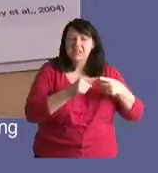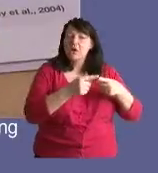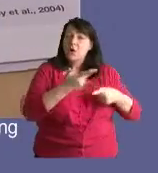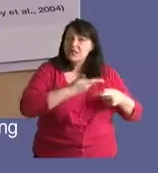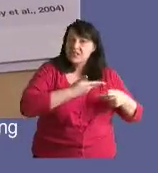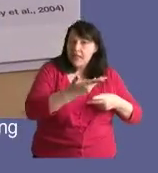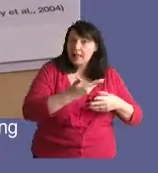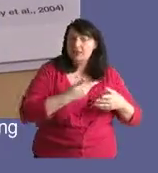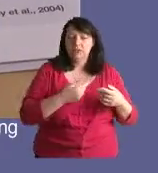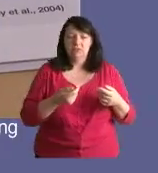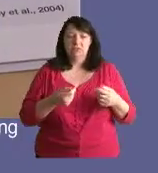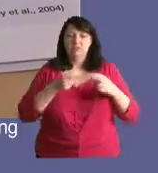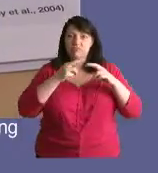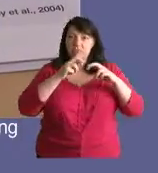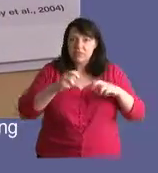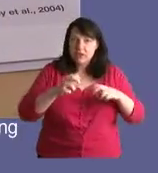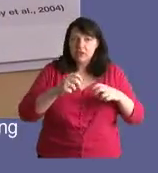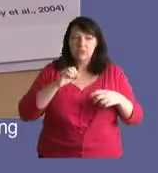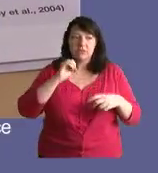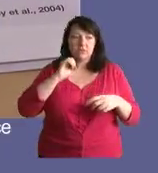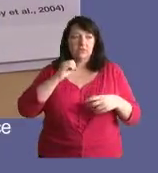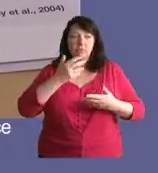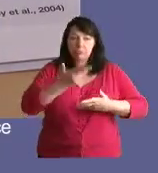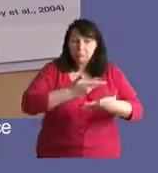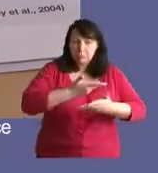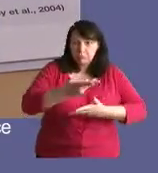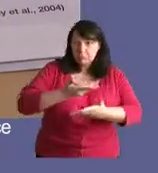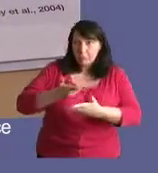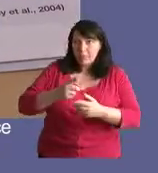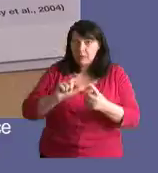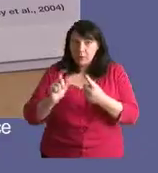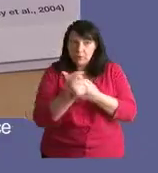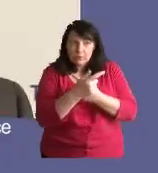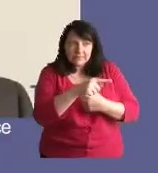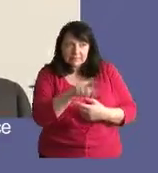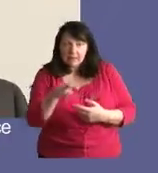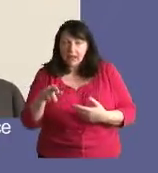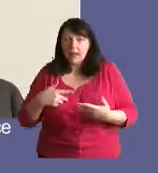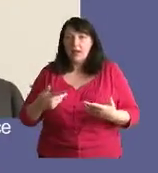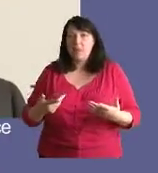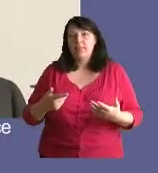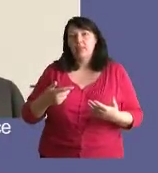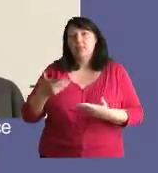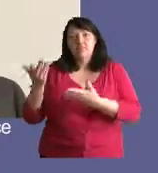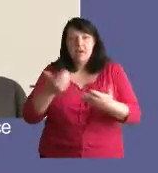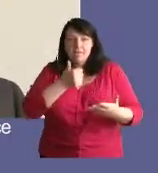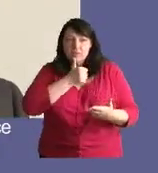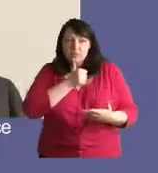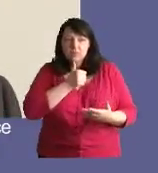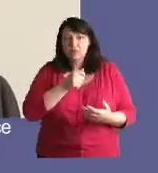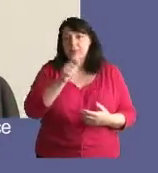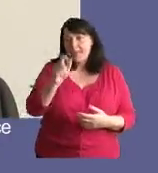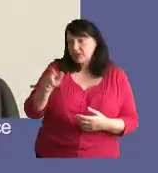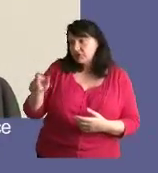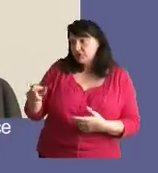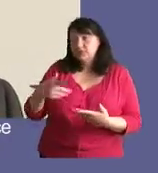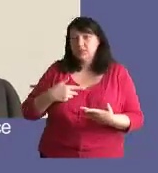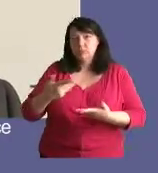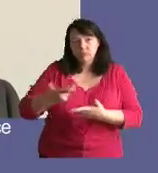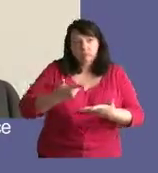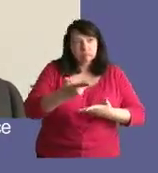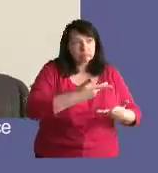about consultation. So researchers will consult with the community or with service users and